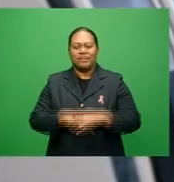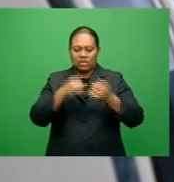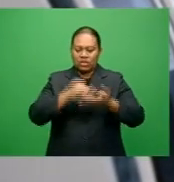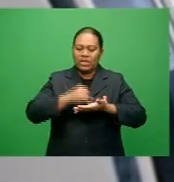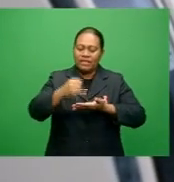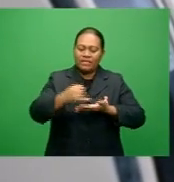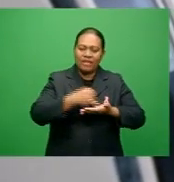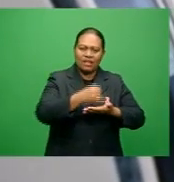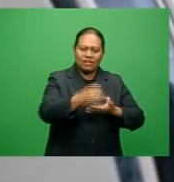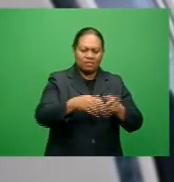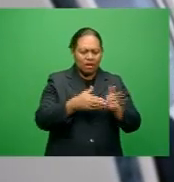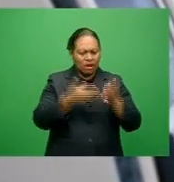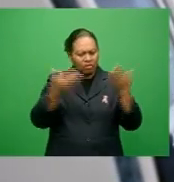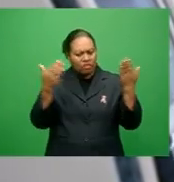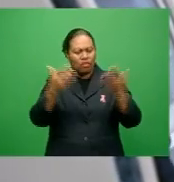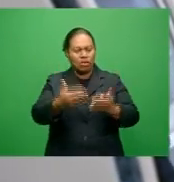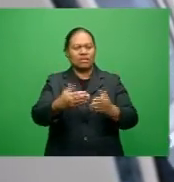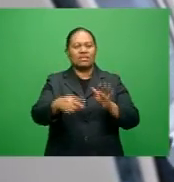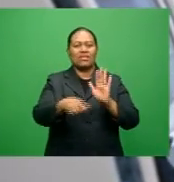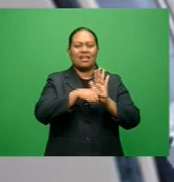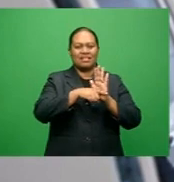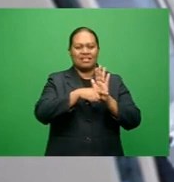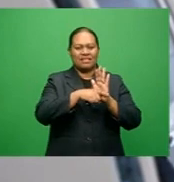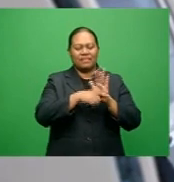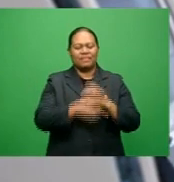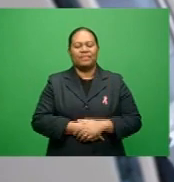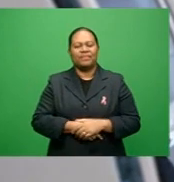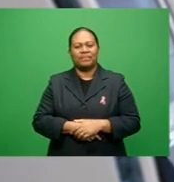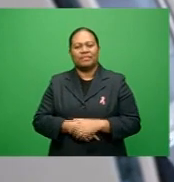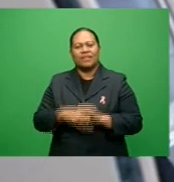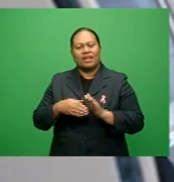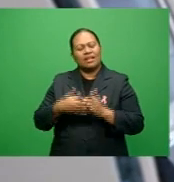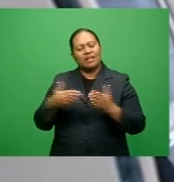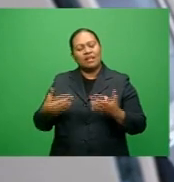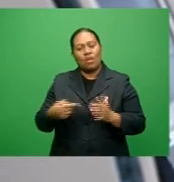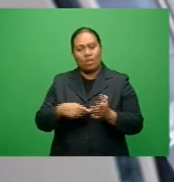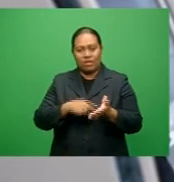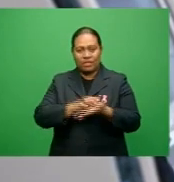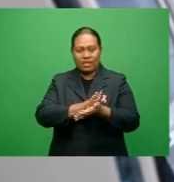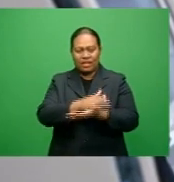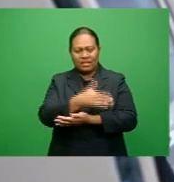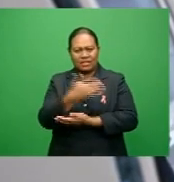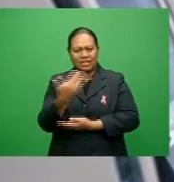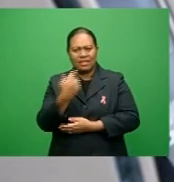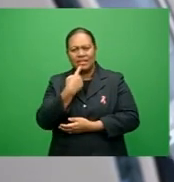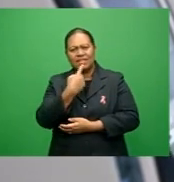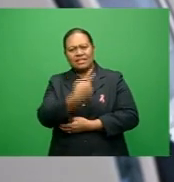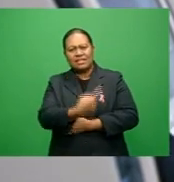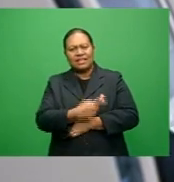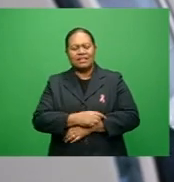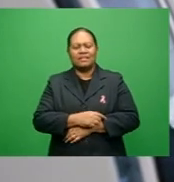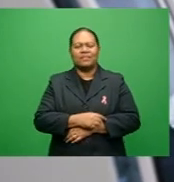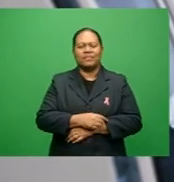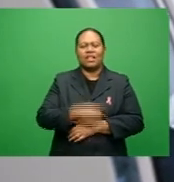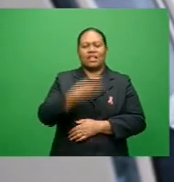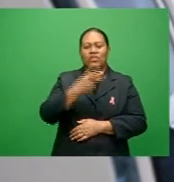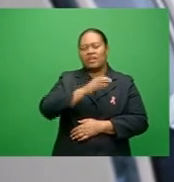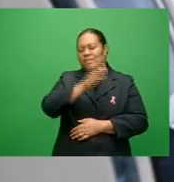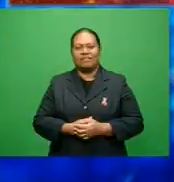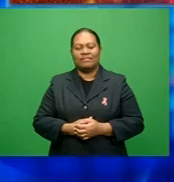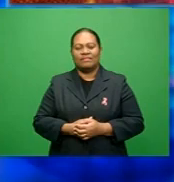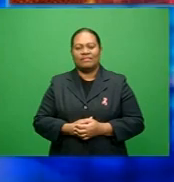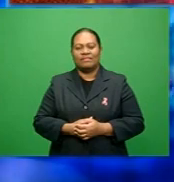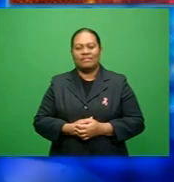though, seemed focused on the negatives. On a down day for markets Thursday, Roche shares were off more than 3% by